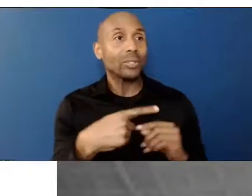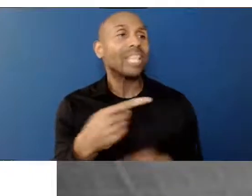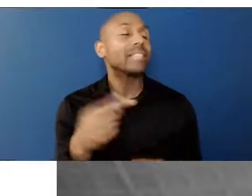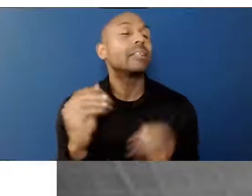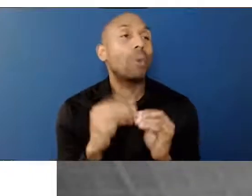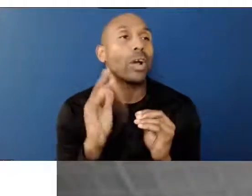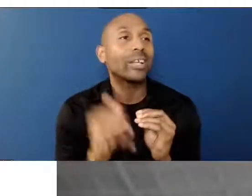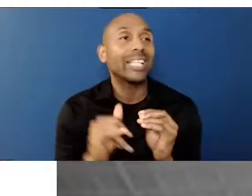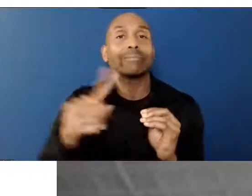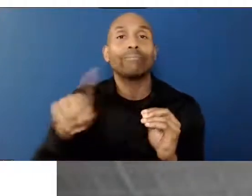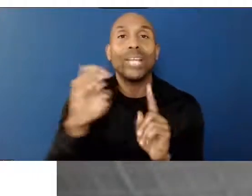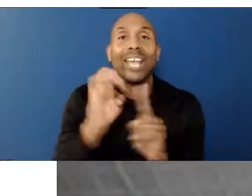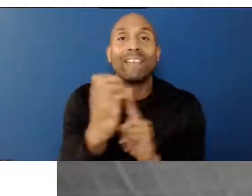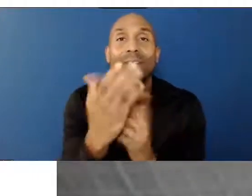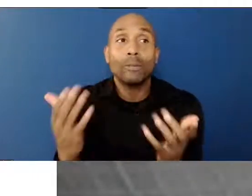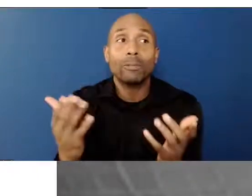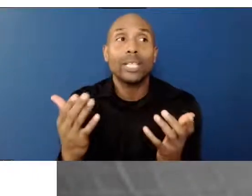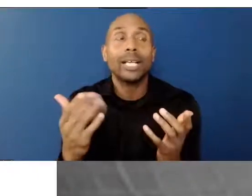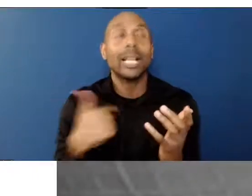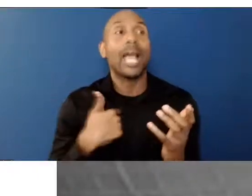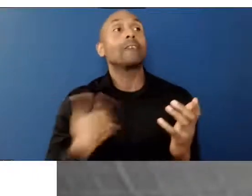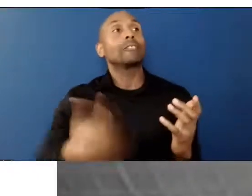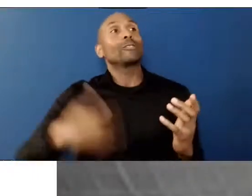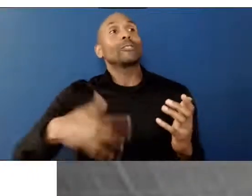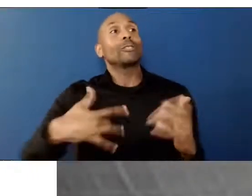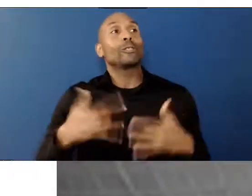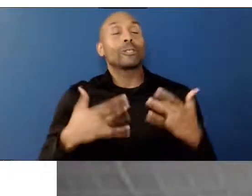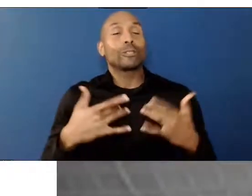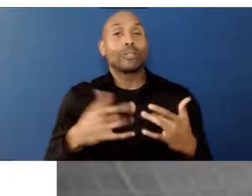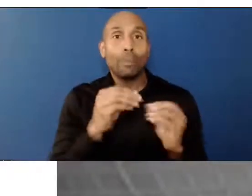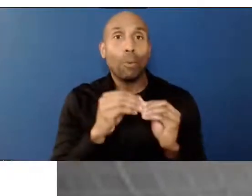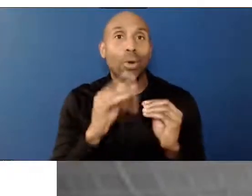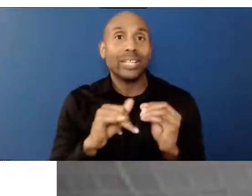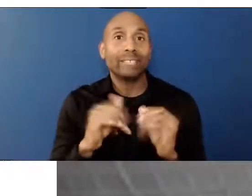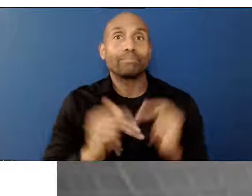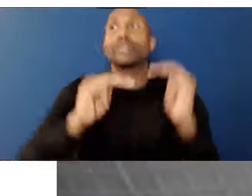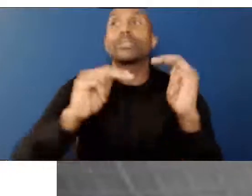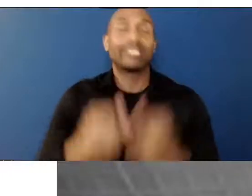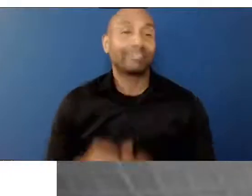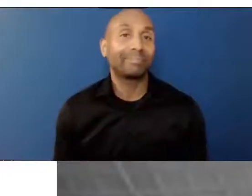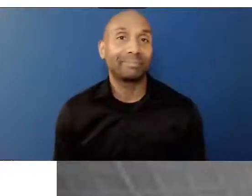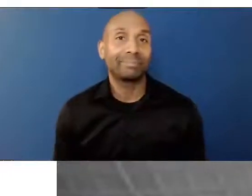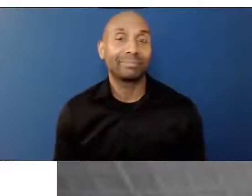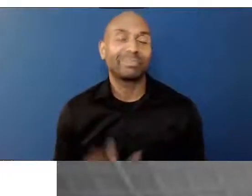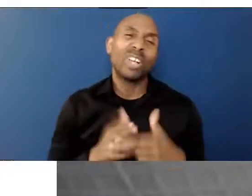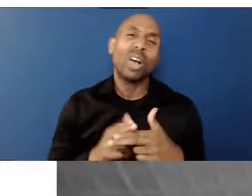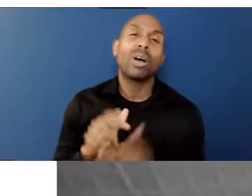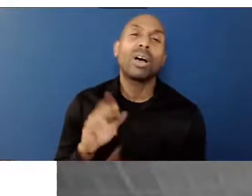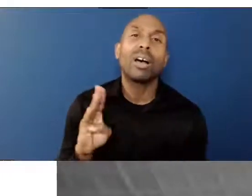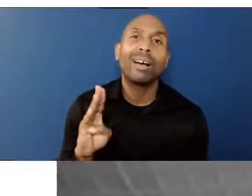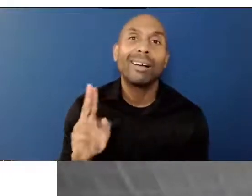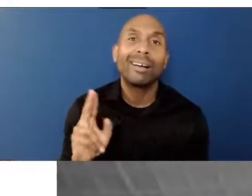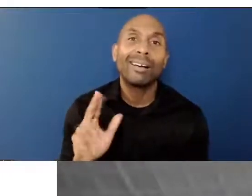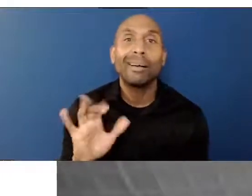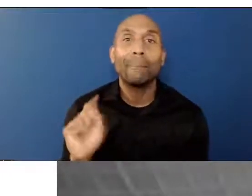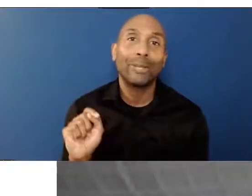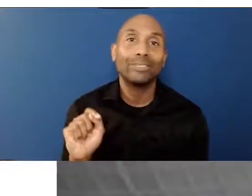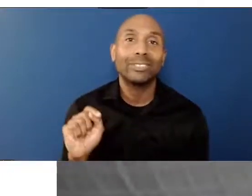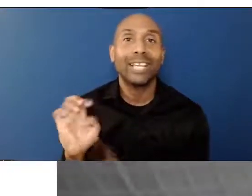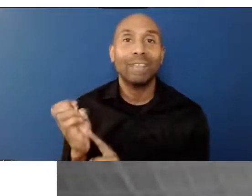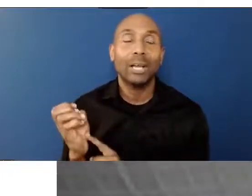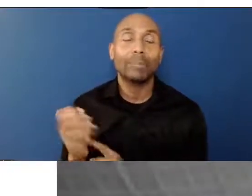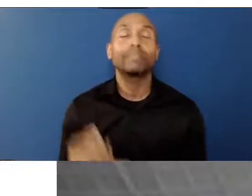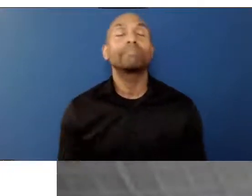one of the things that I'm most excited about. Is the built environment is hands down a key to